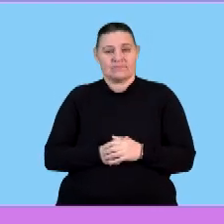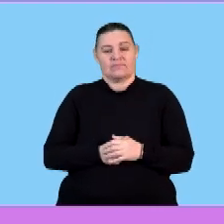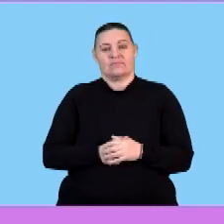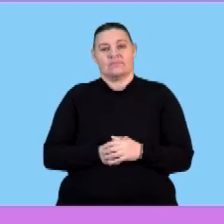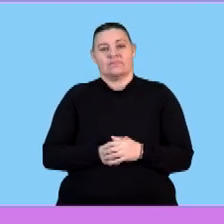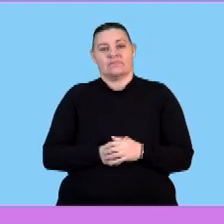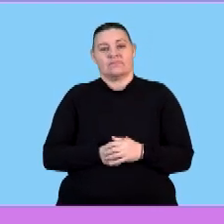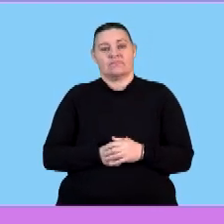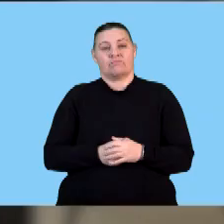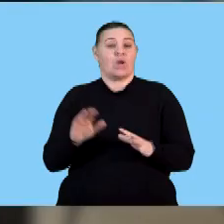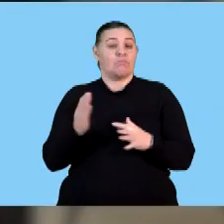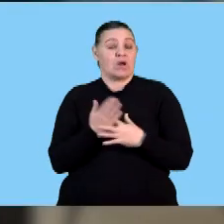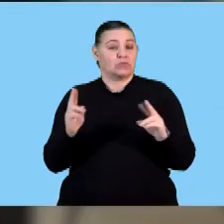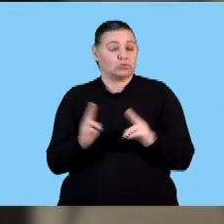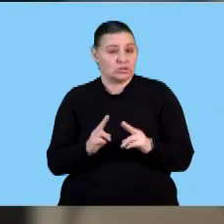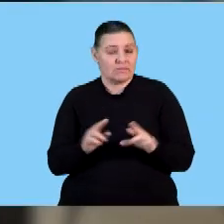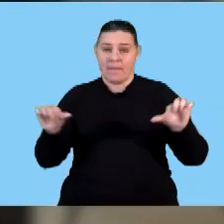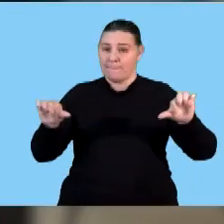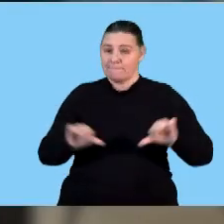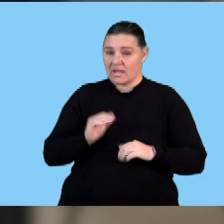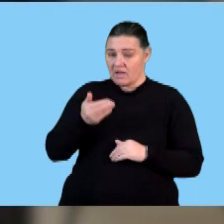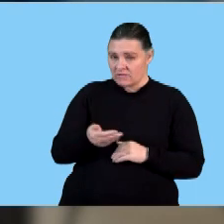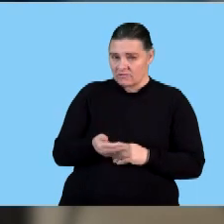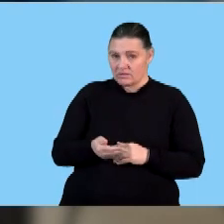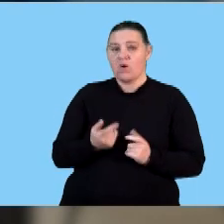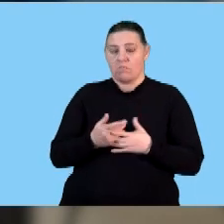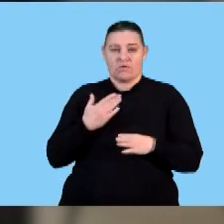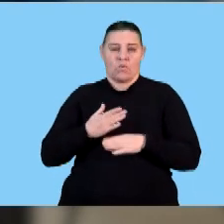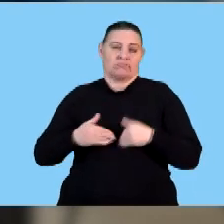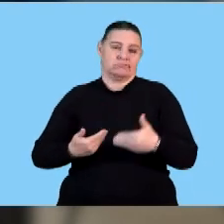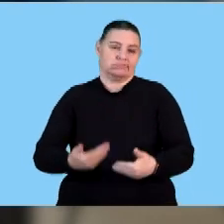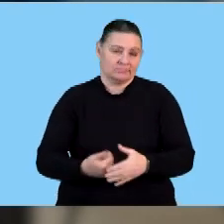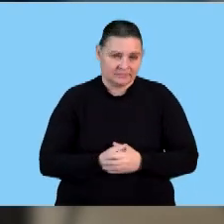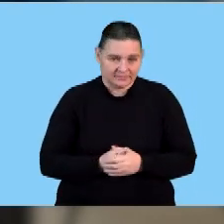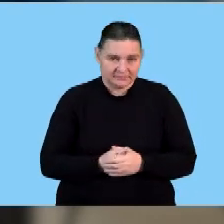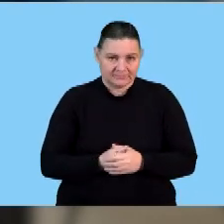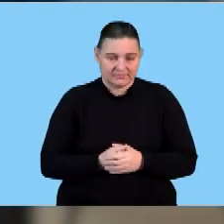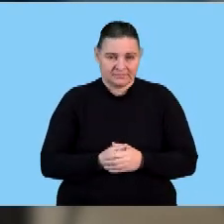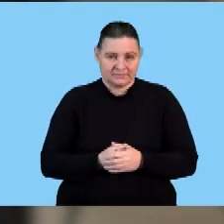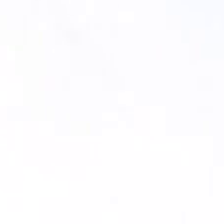equal. Let's take a short break. When we get back, we get stuck into the work.